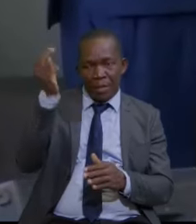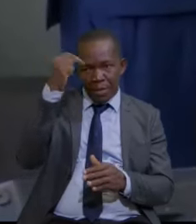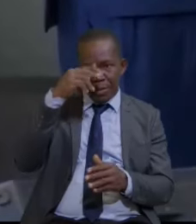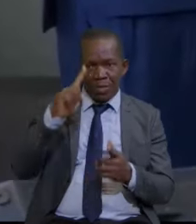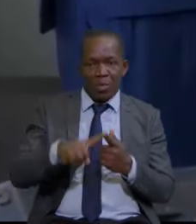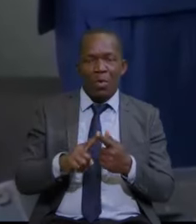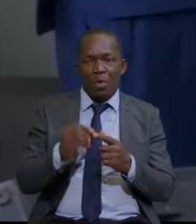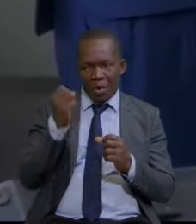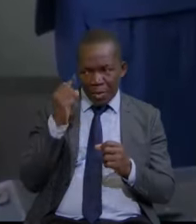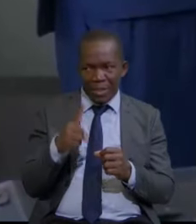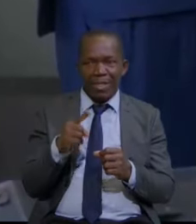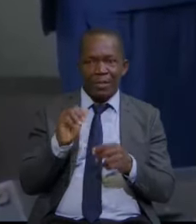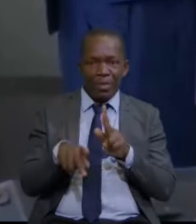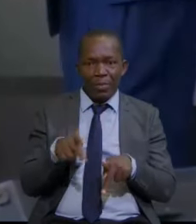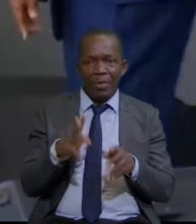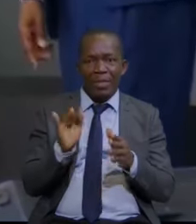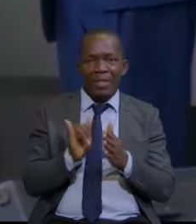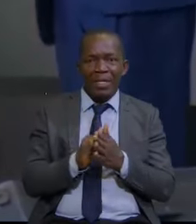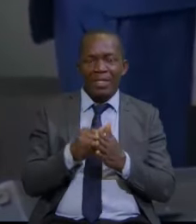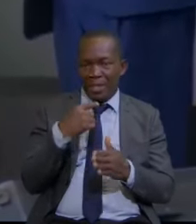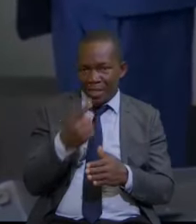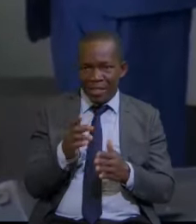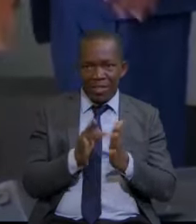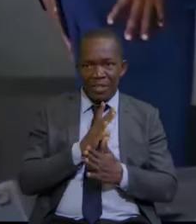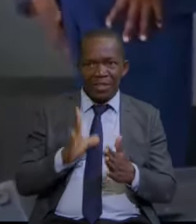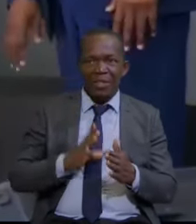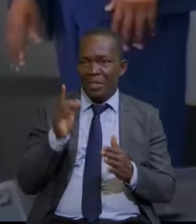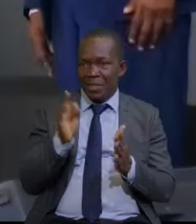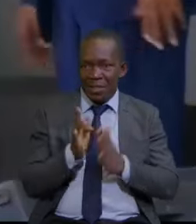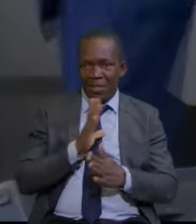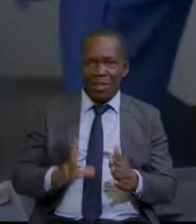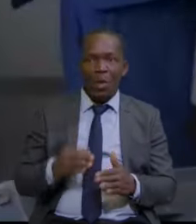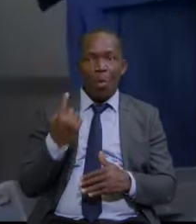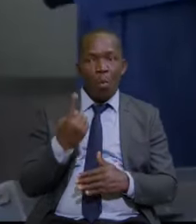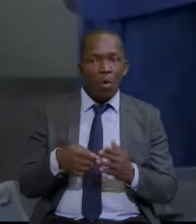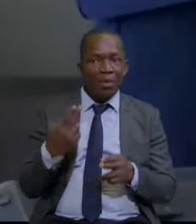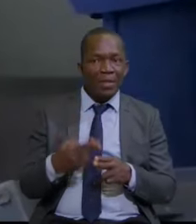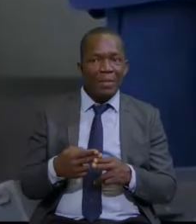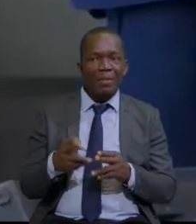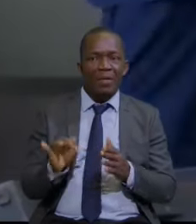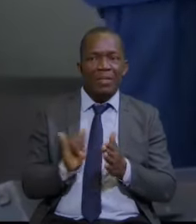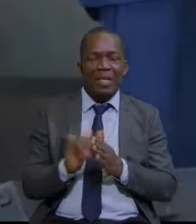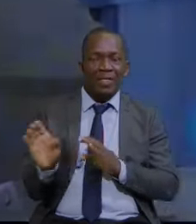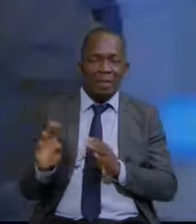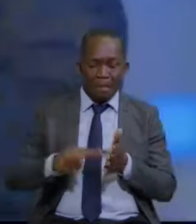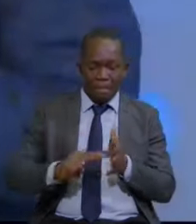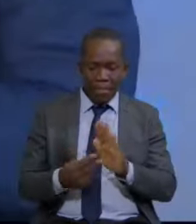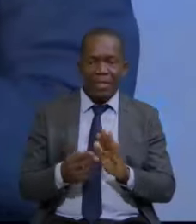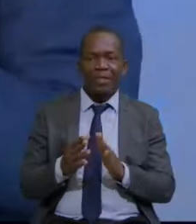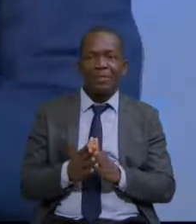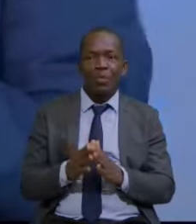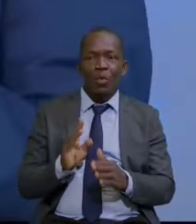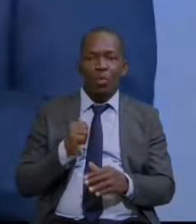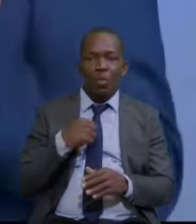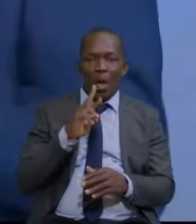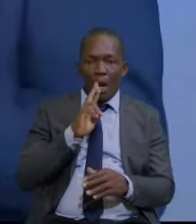name signify? What does his personality signify? We're talking about Jesus, the